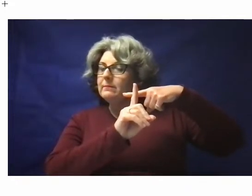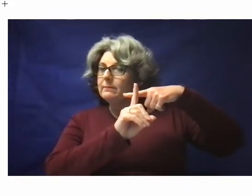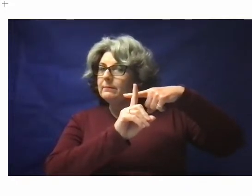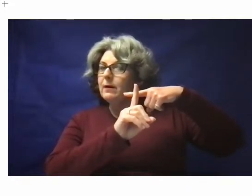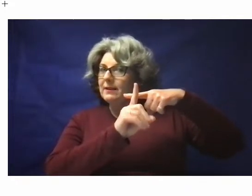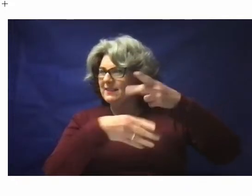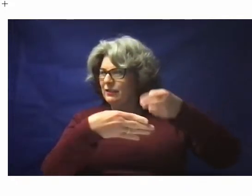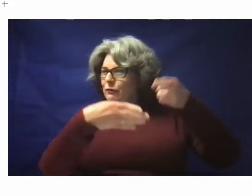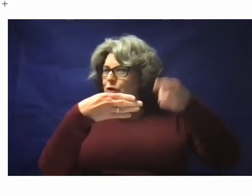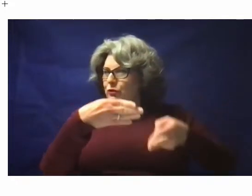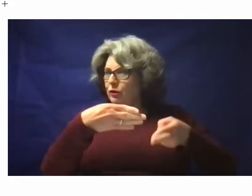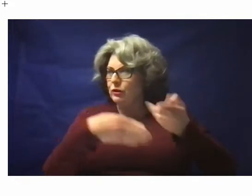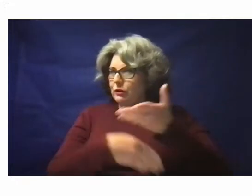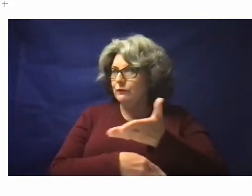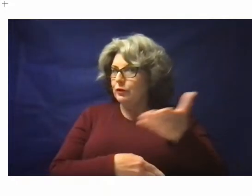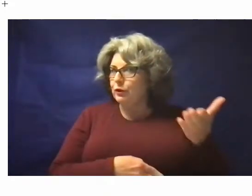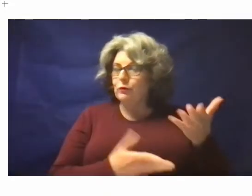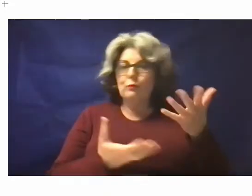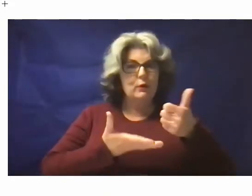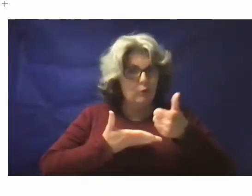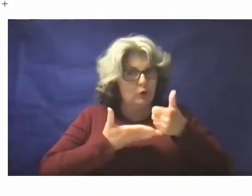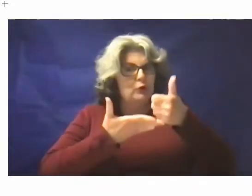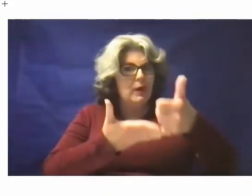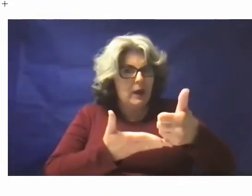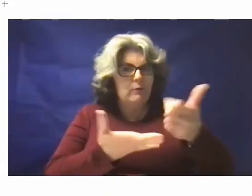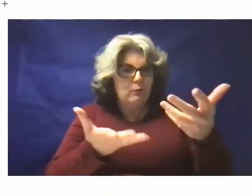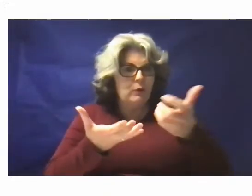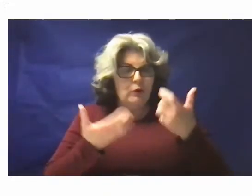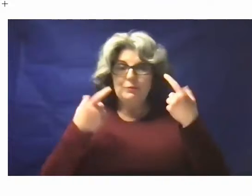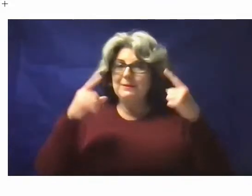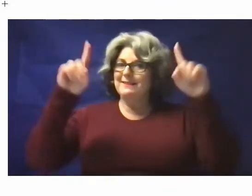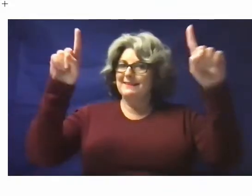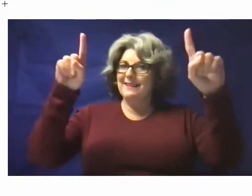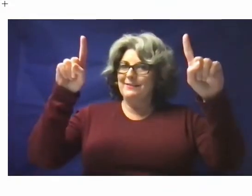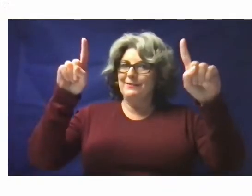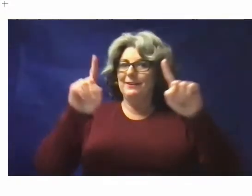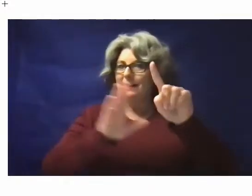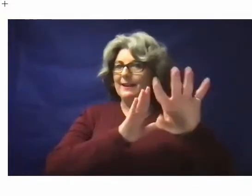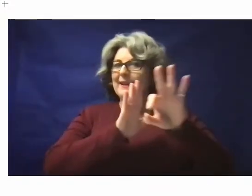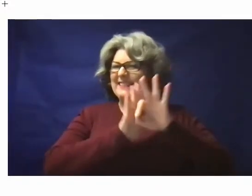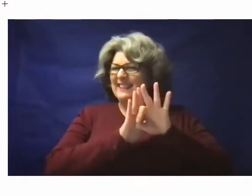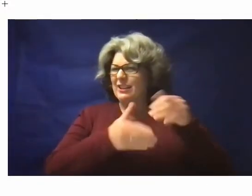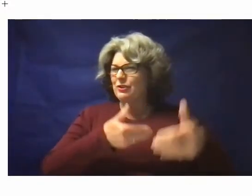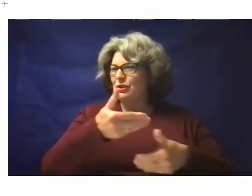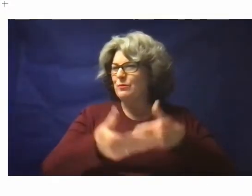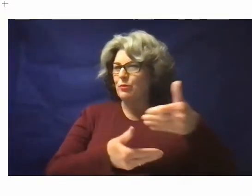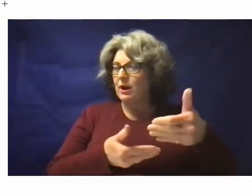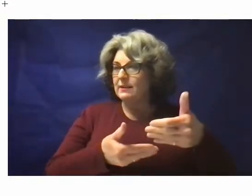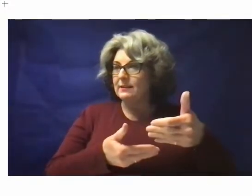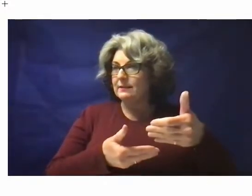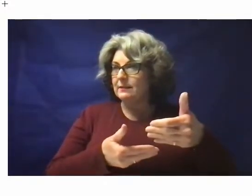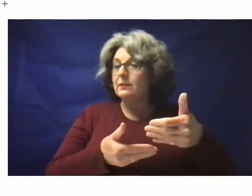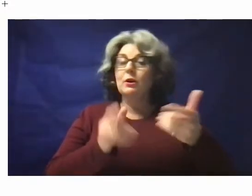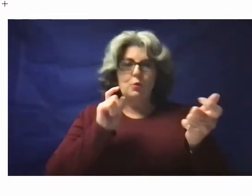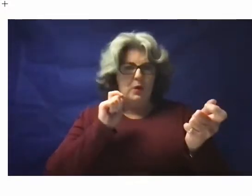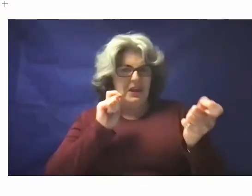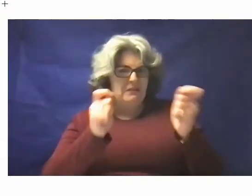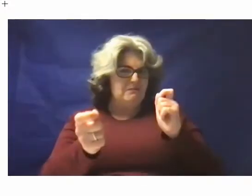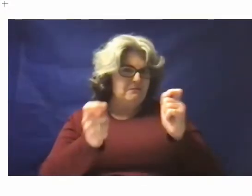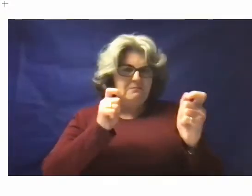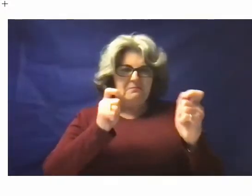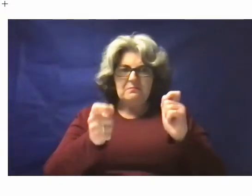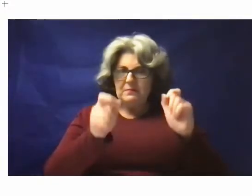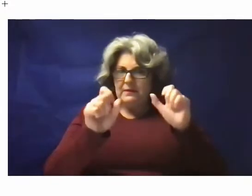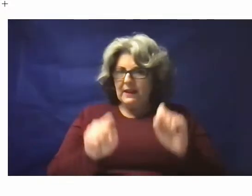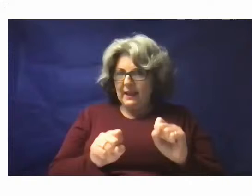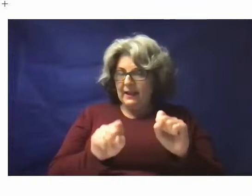results for you. We'd like to help you to be successful in selection process, and we can make adjustments to the